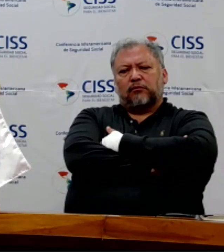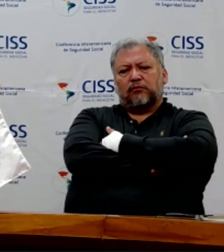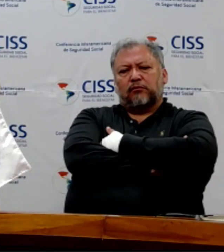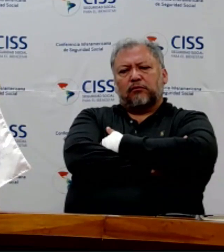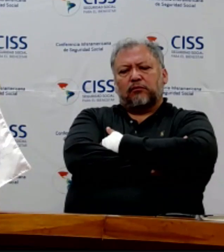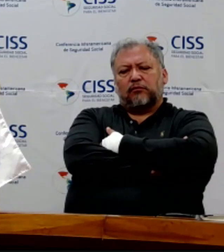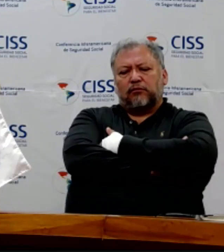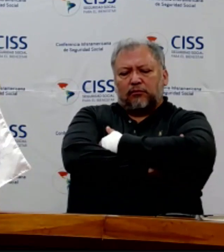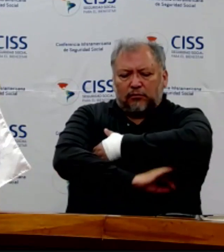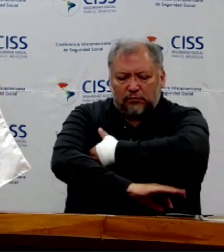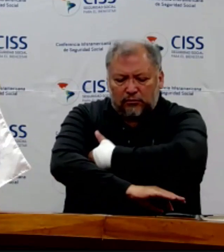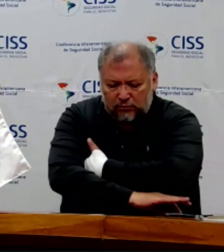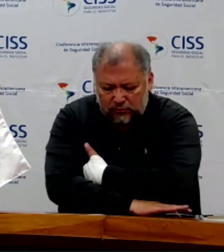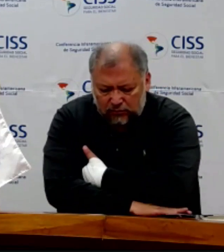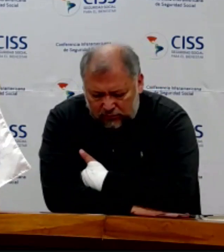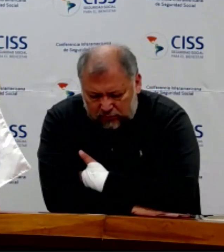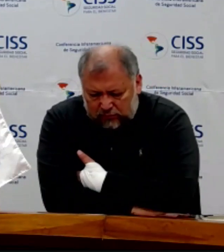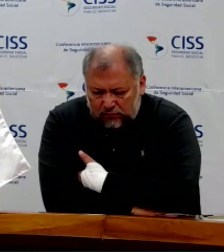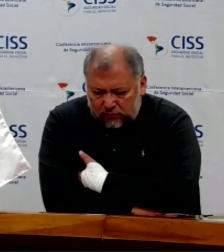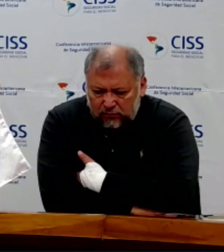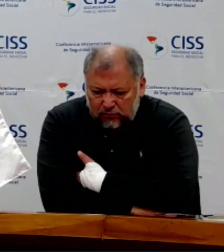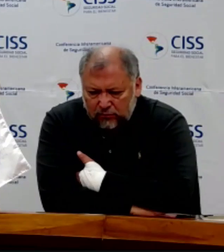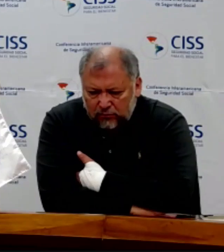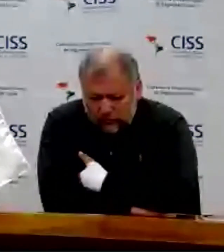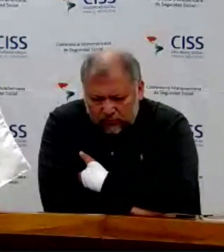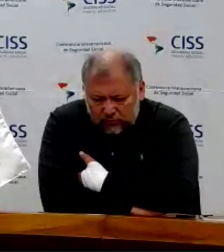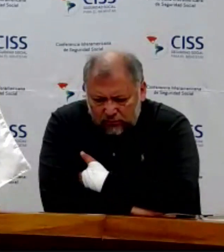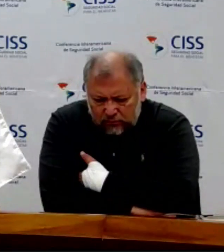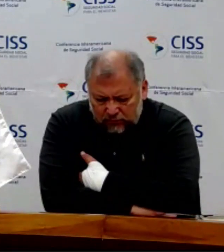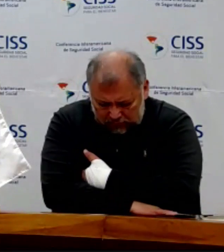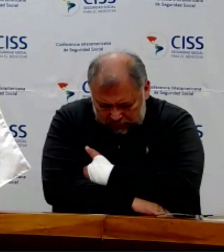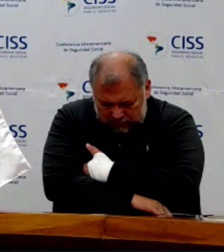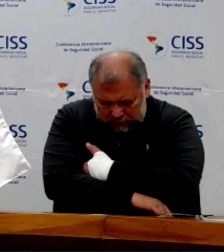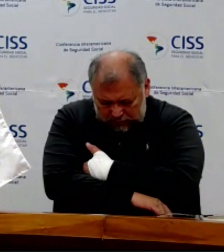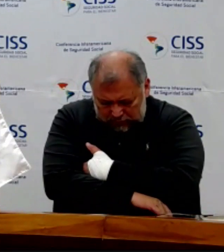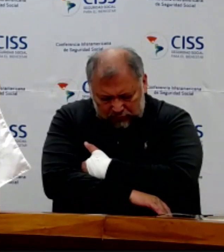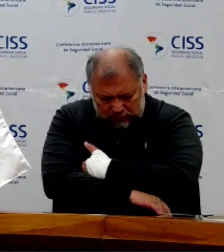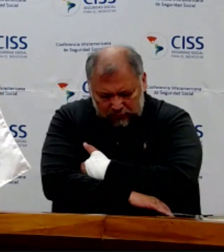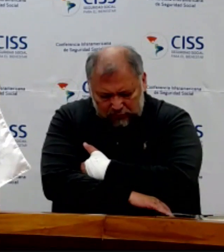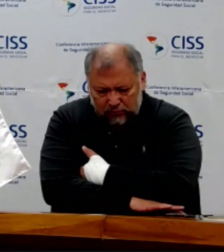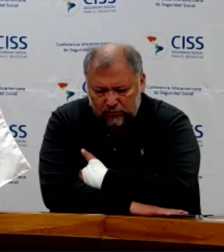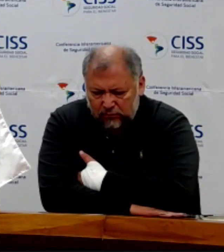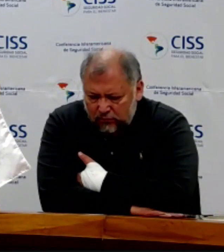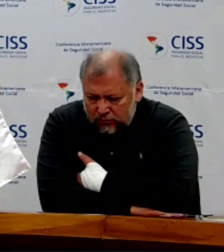things, because as I said, this is only the exercise. This leads us to a